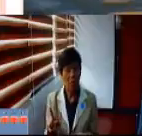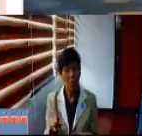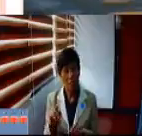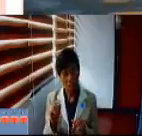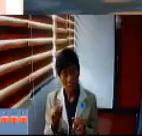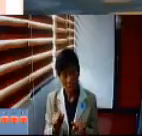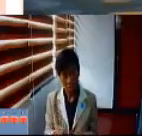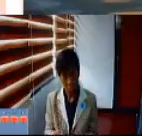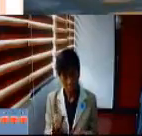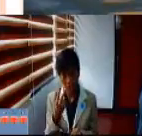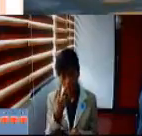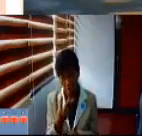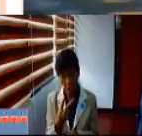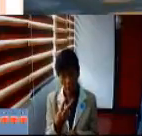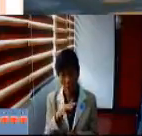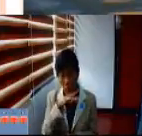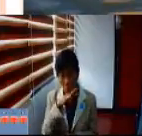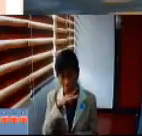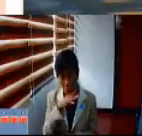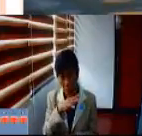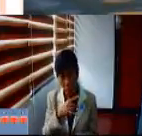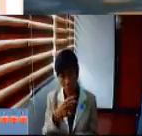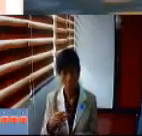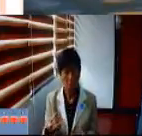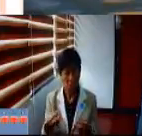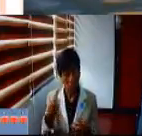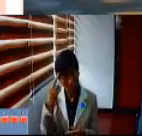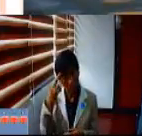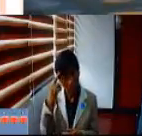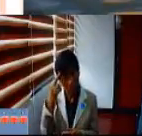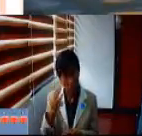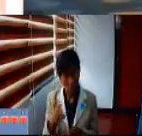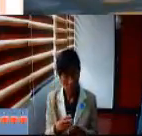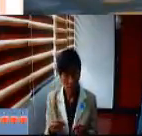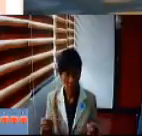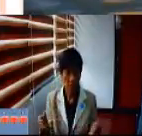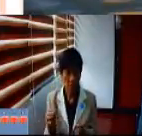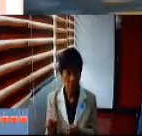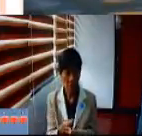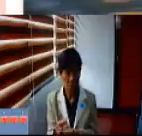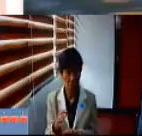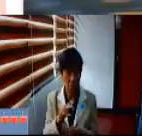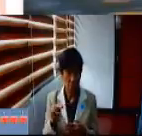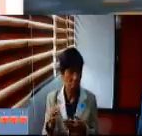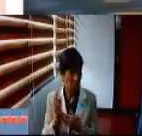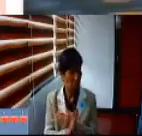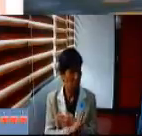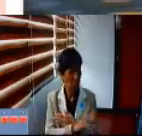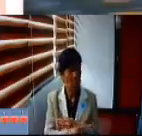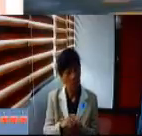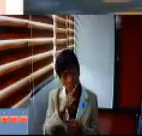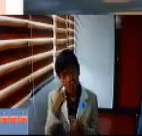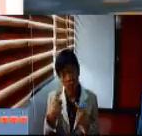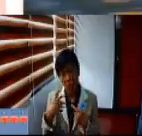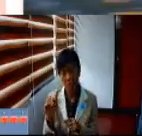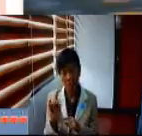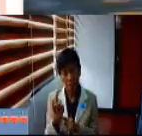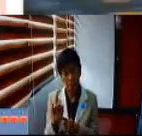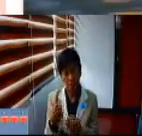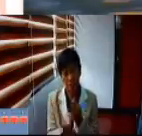of the decimation of Manila Bay, because there is initial evidence to say